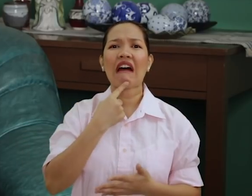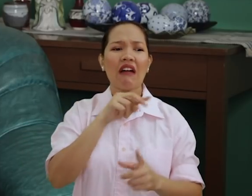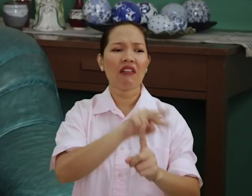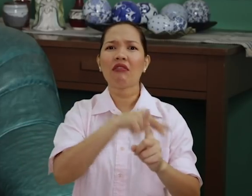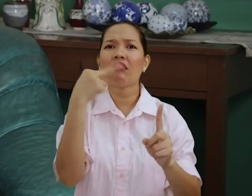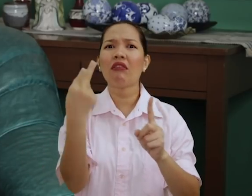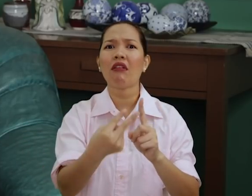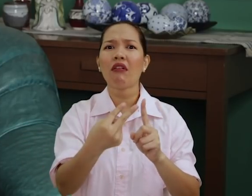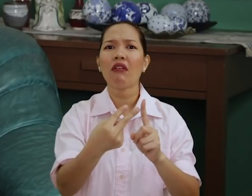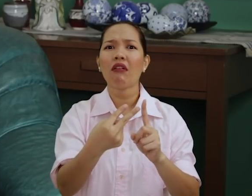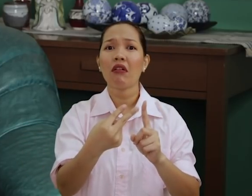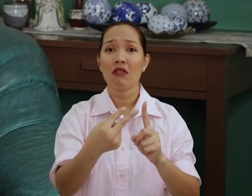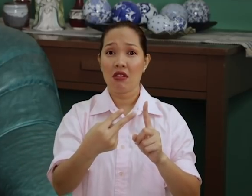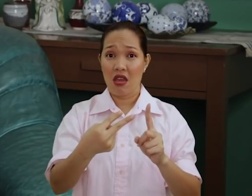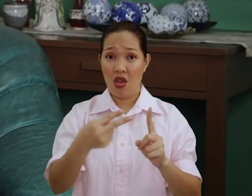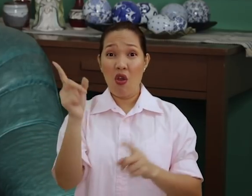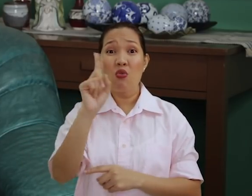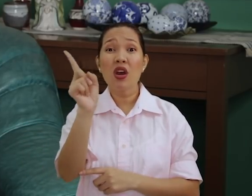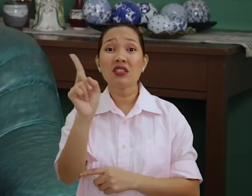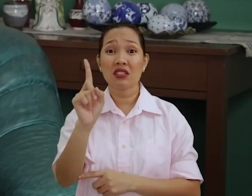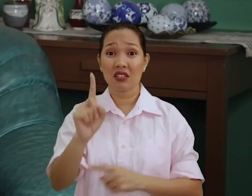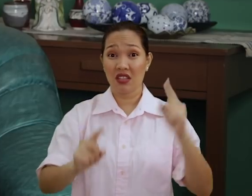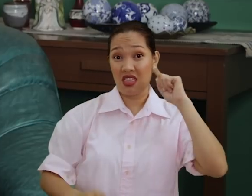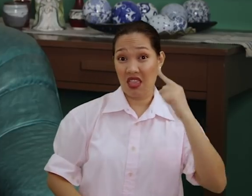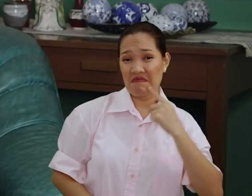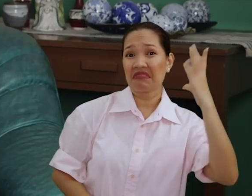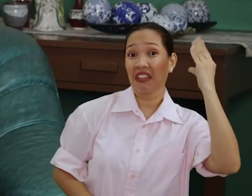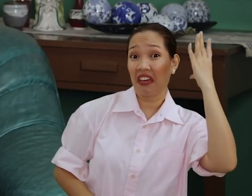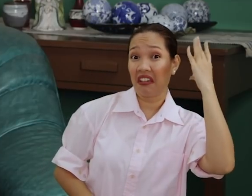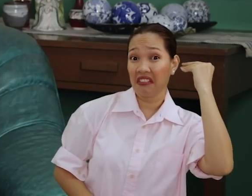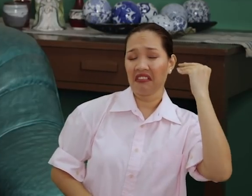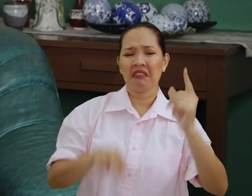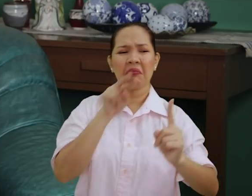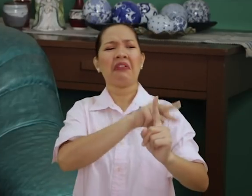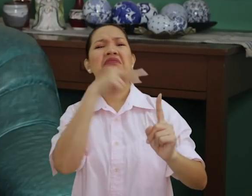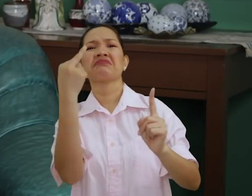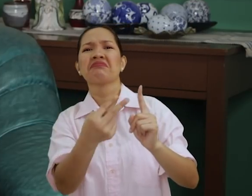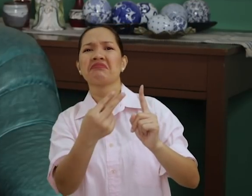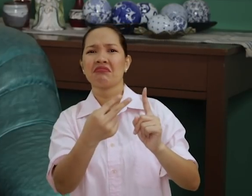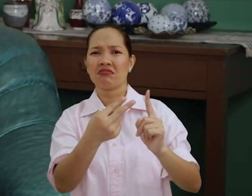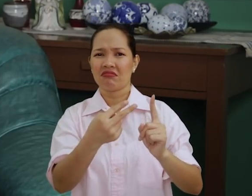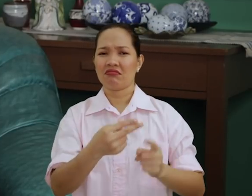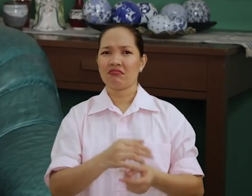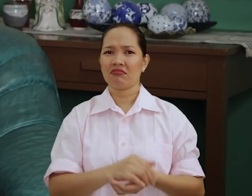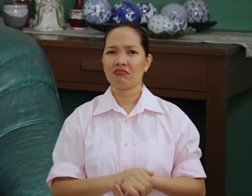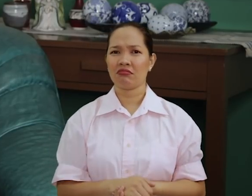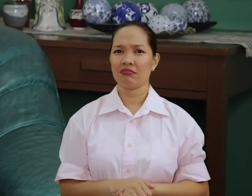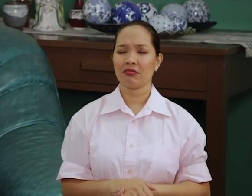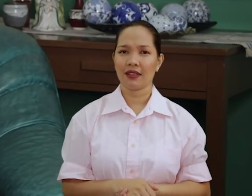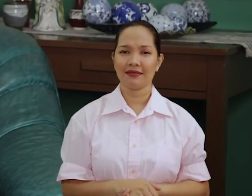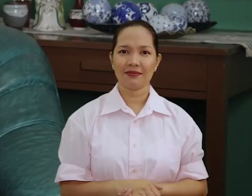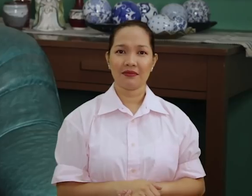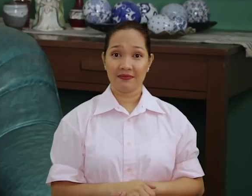and speak. It was the narrator who informed us that there was a reversal of a